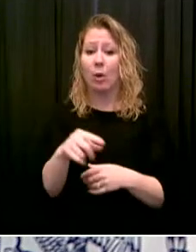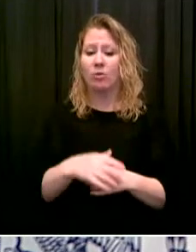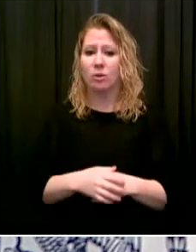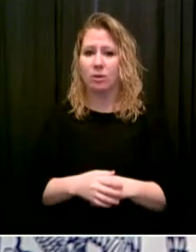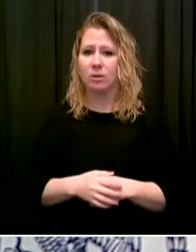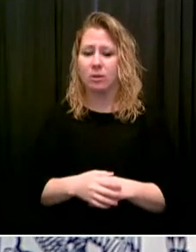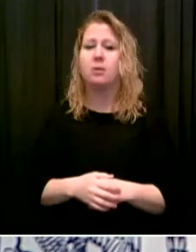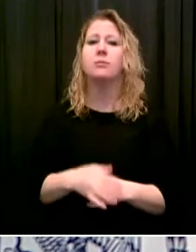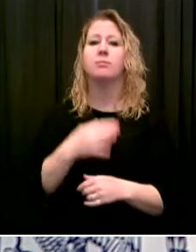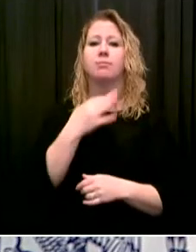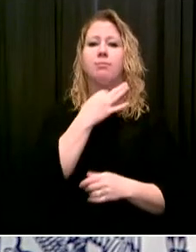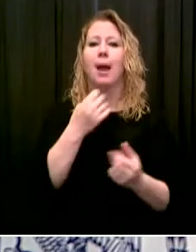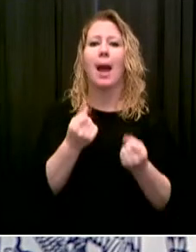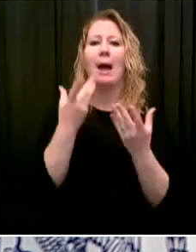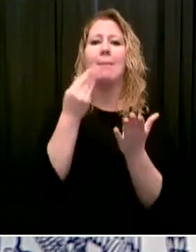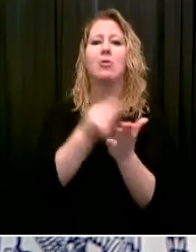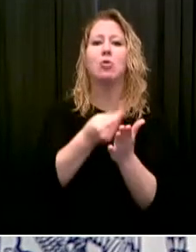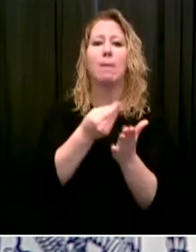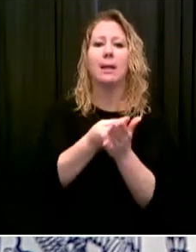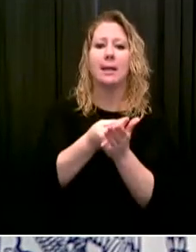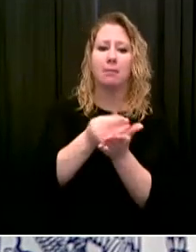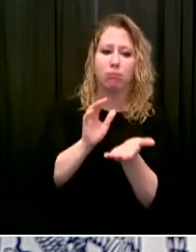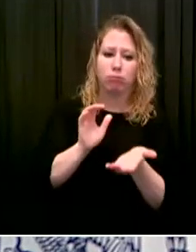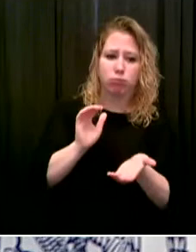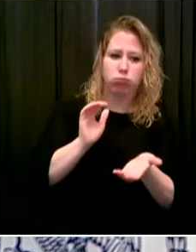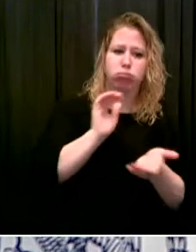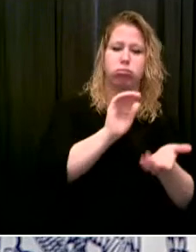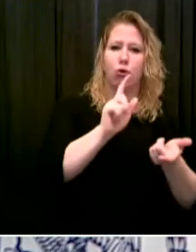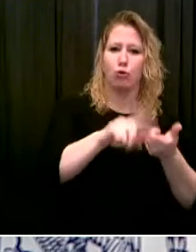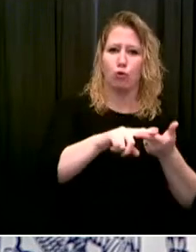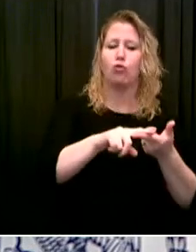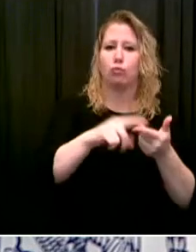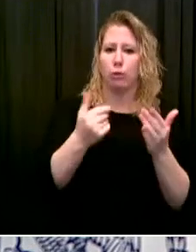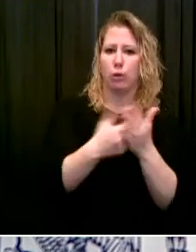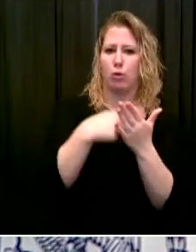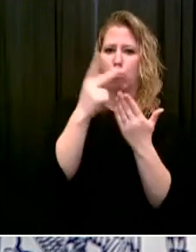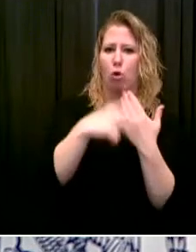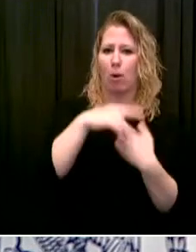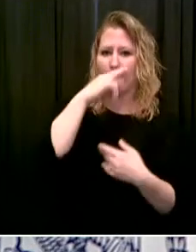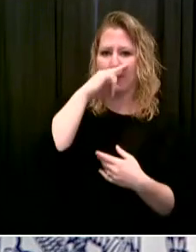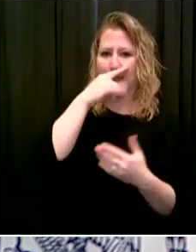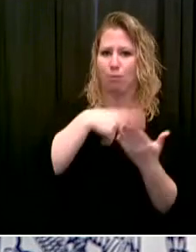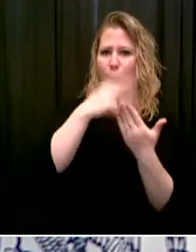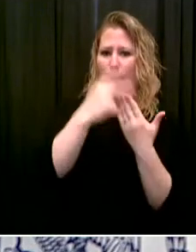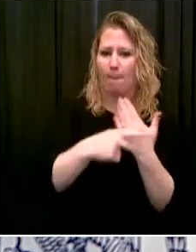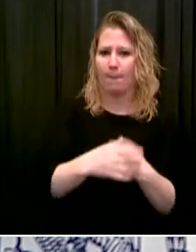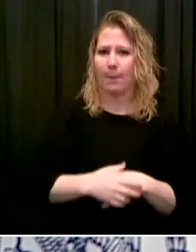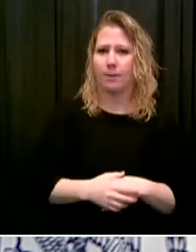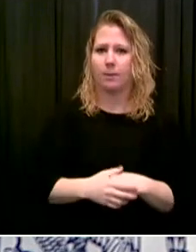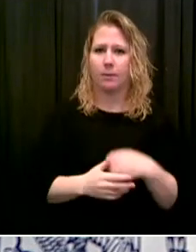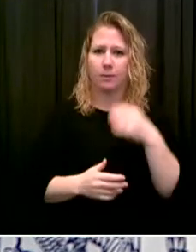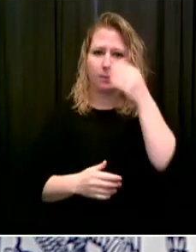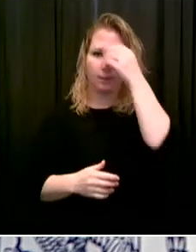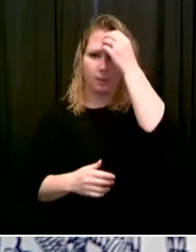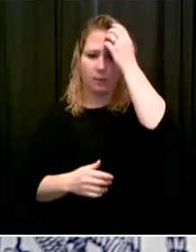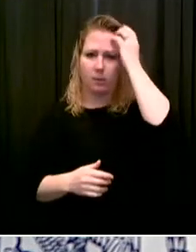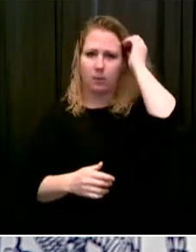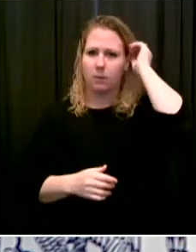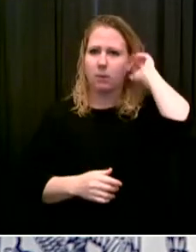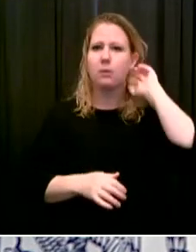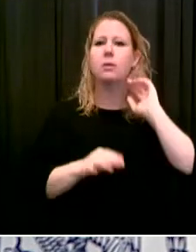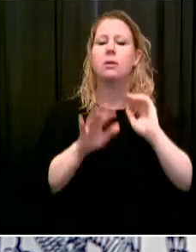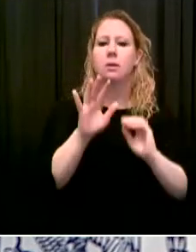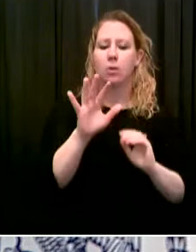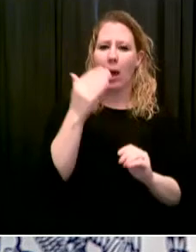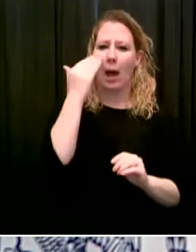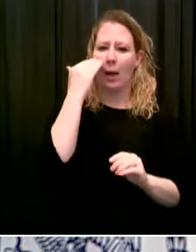go to this initiative. You haven't answered that. How much? Sorry, Commissioner, I know a lot of this was from existing resources